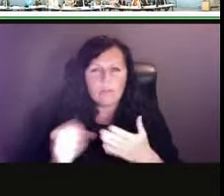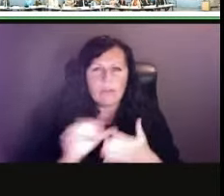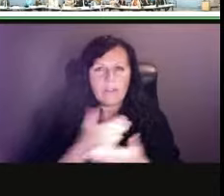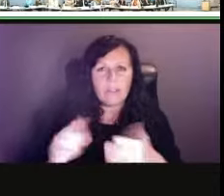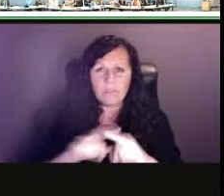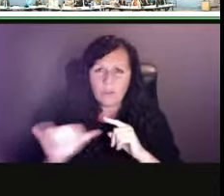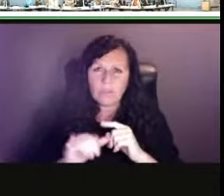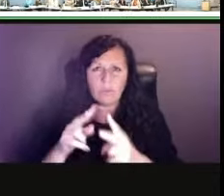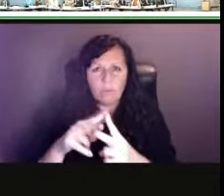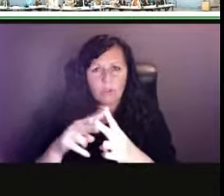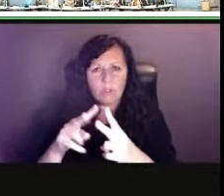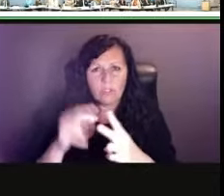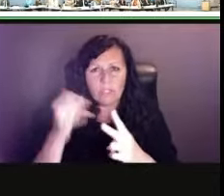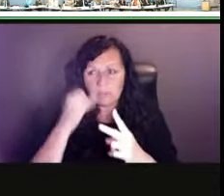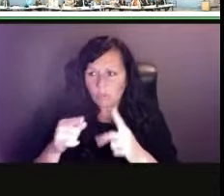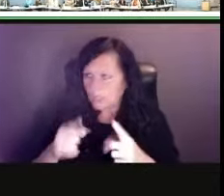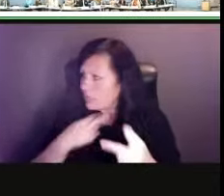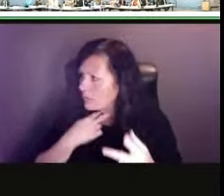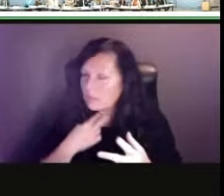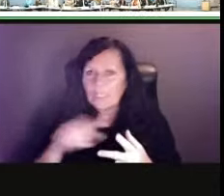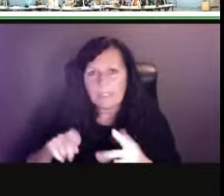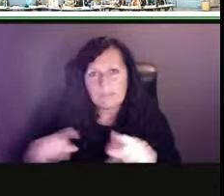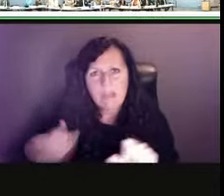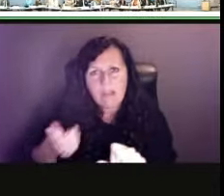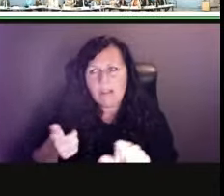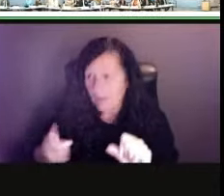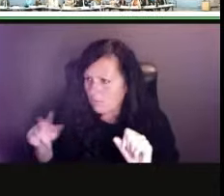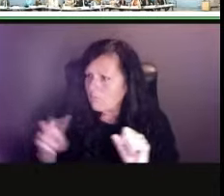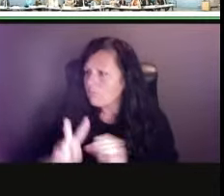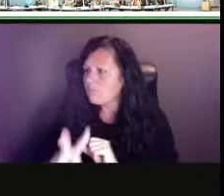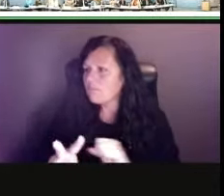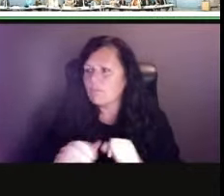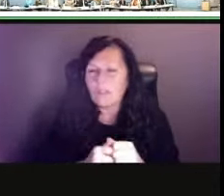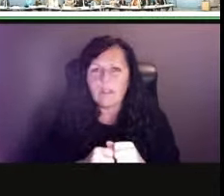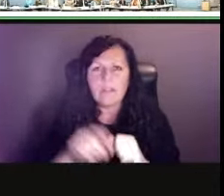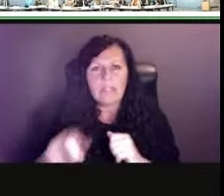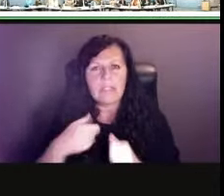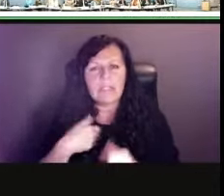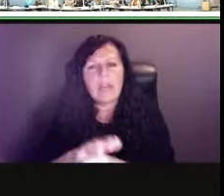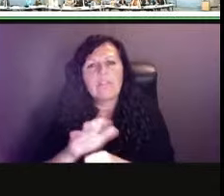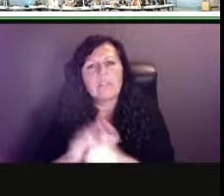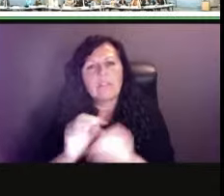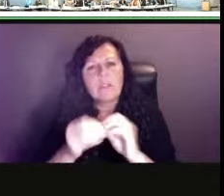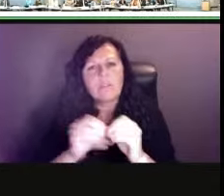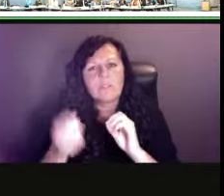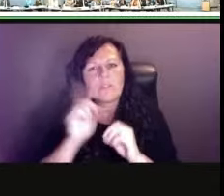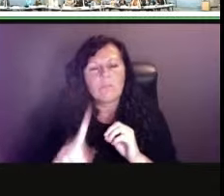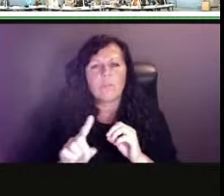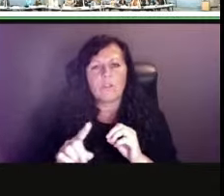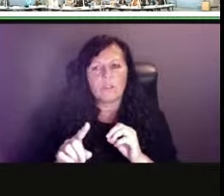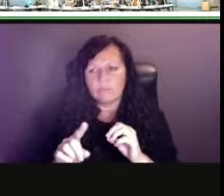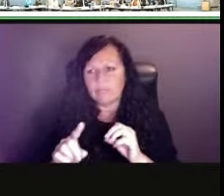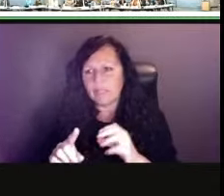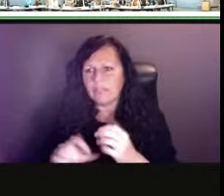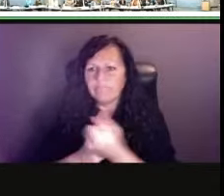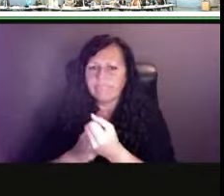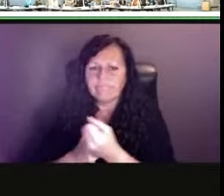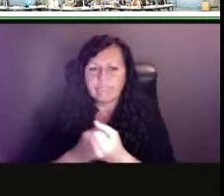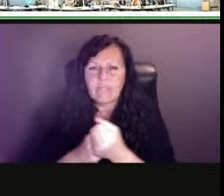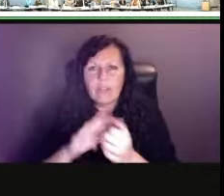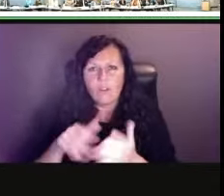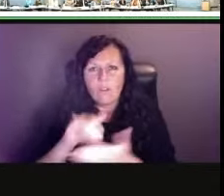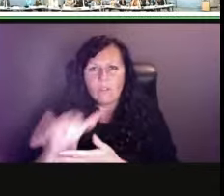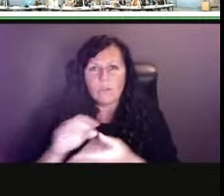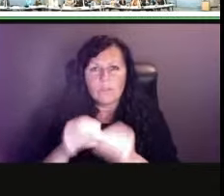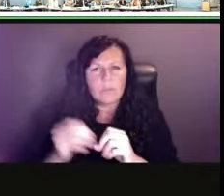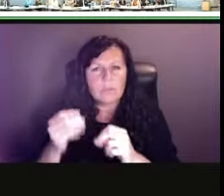them up when they need it. We have to have an adequate number to mitigate that inherent risk that's in law enforcement that's there. It seems to be increasing. We just